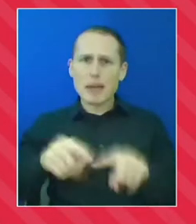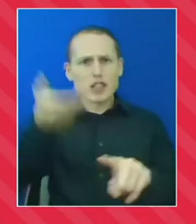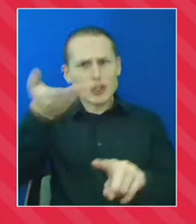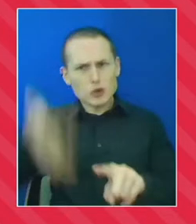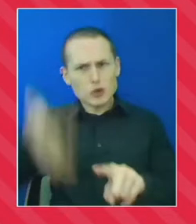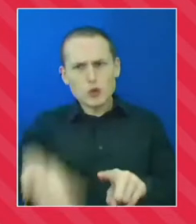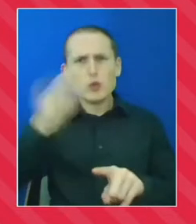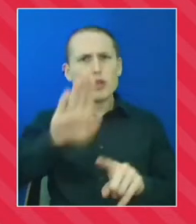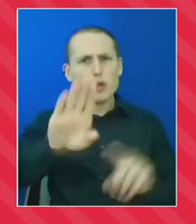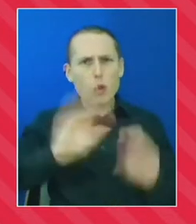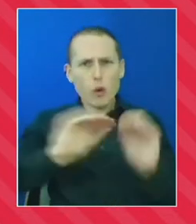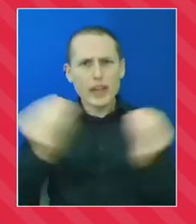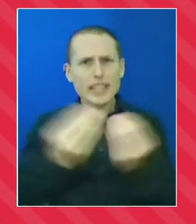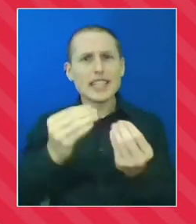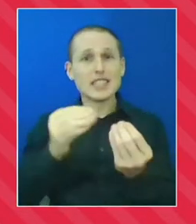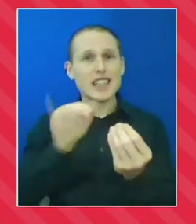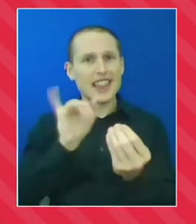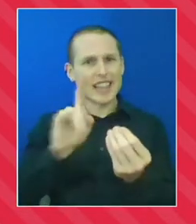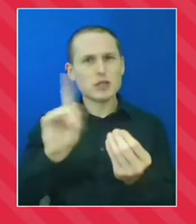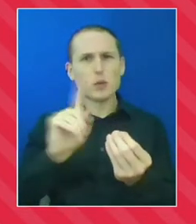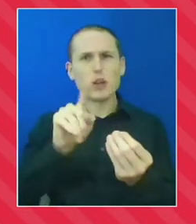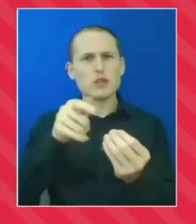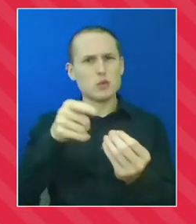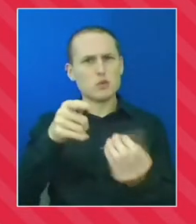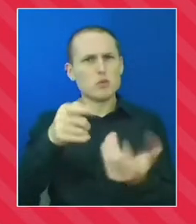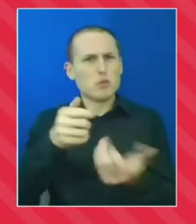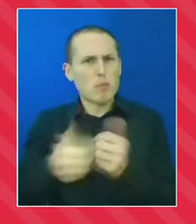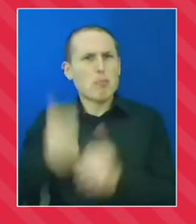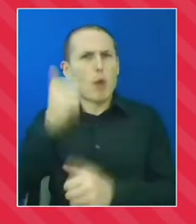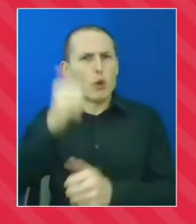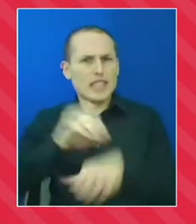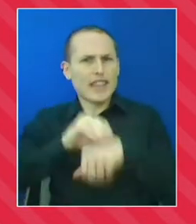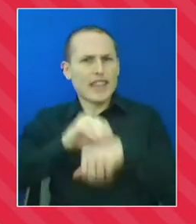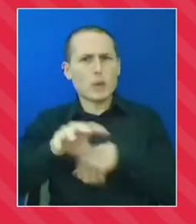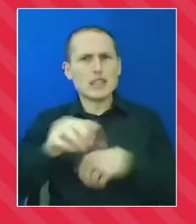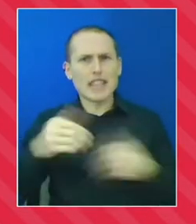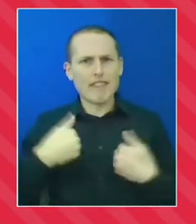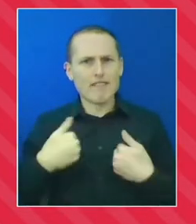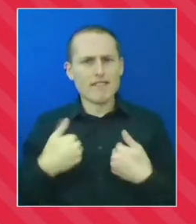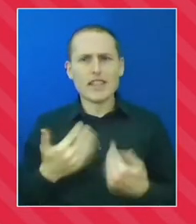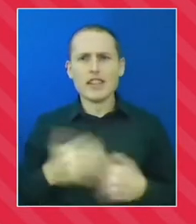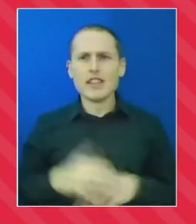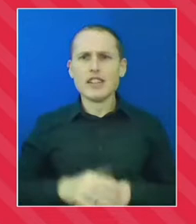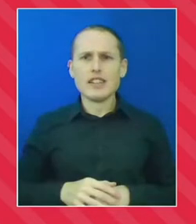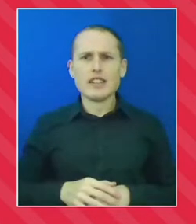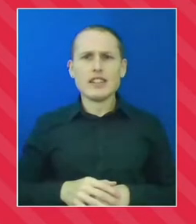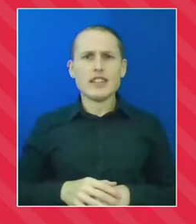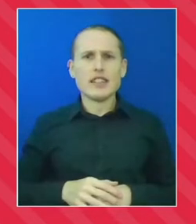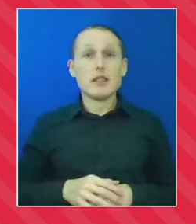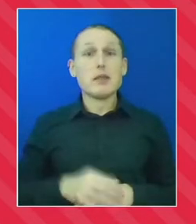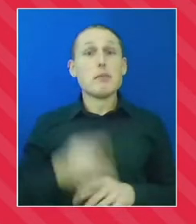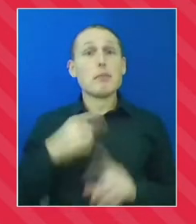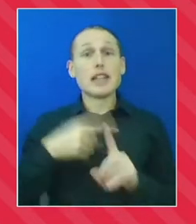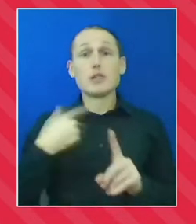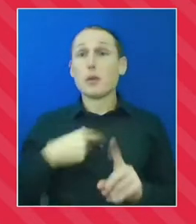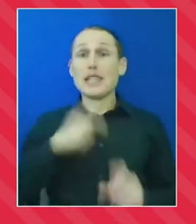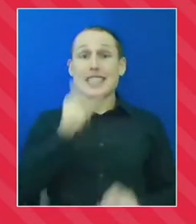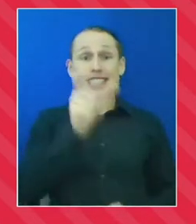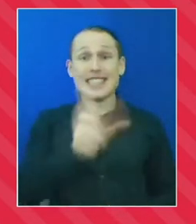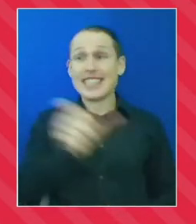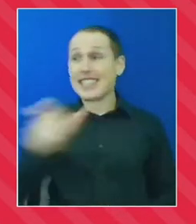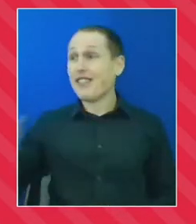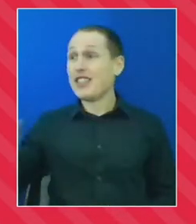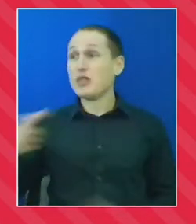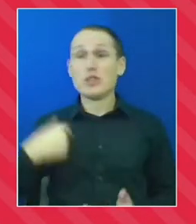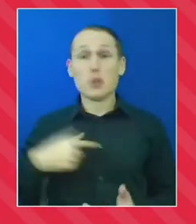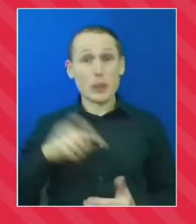the most influence. I think the other part of that is, as individuals, we all need to have a better understanding about